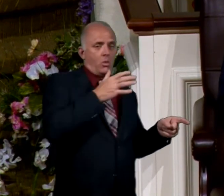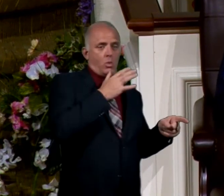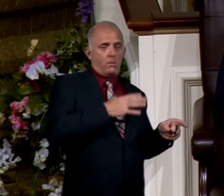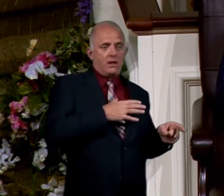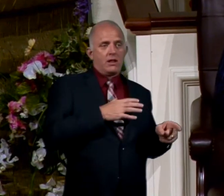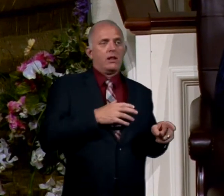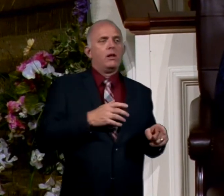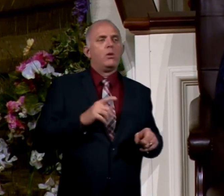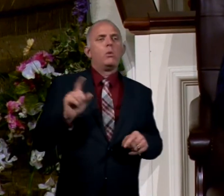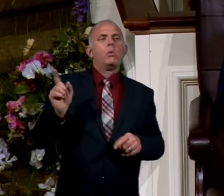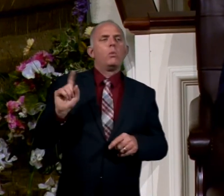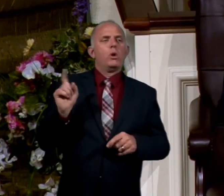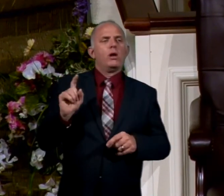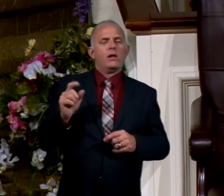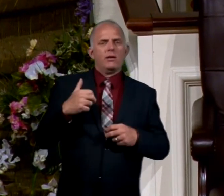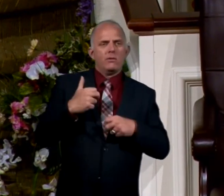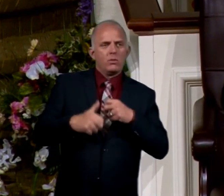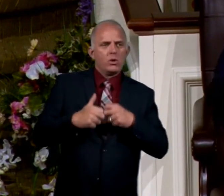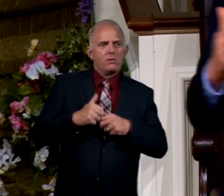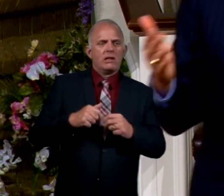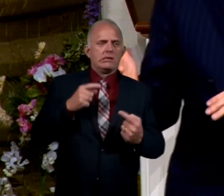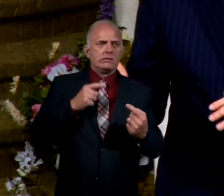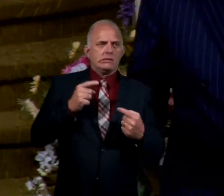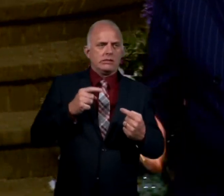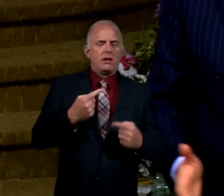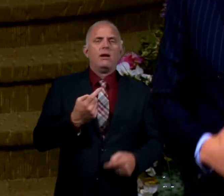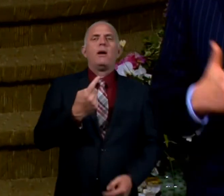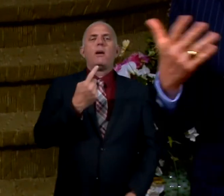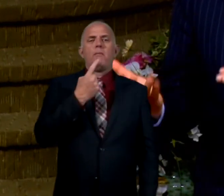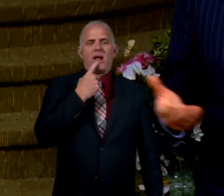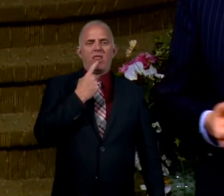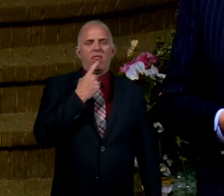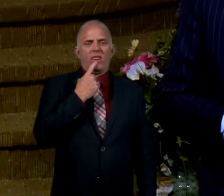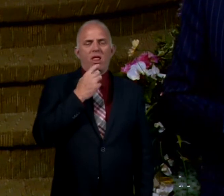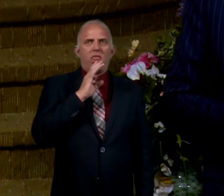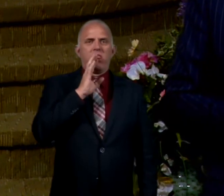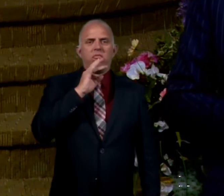mouth. But some people, they grow old, but they never grow up.